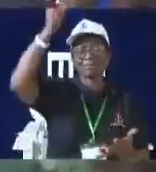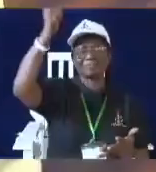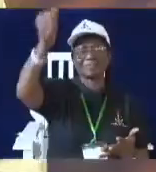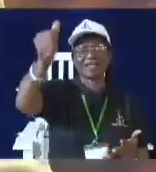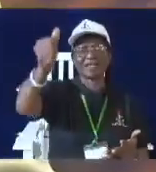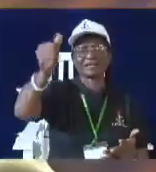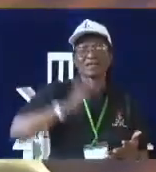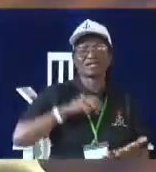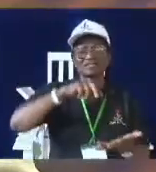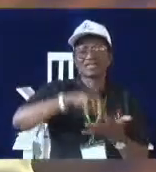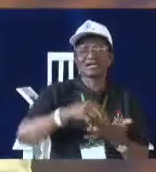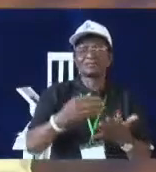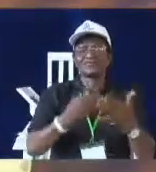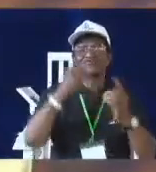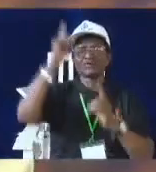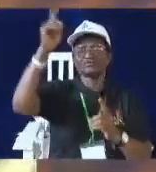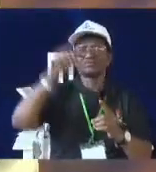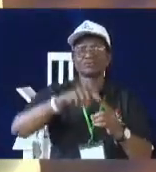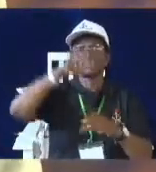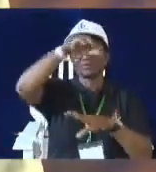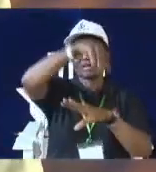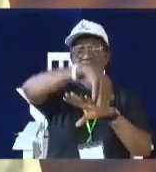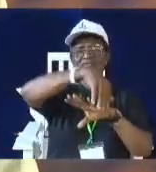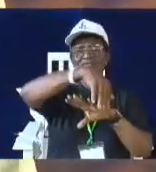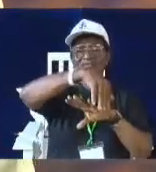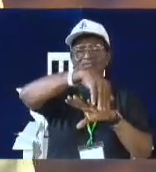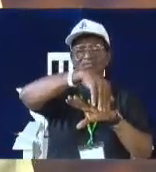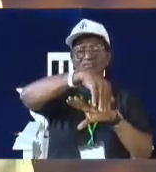name. I stand before you tonight